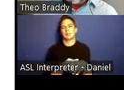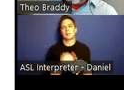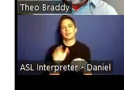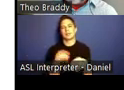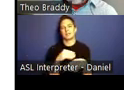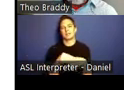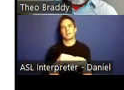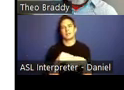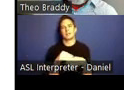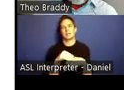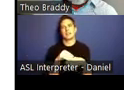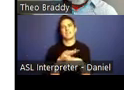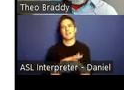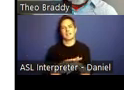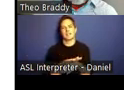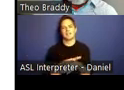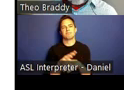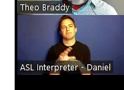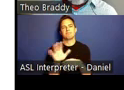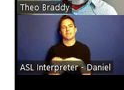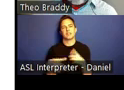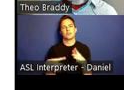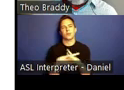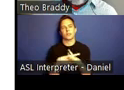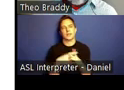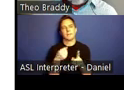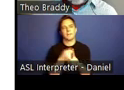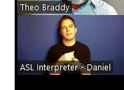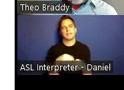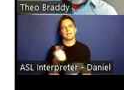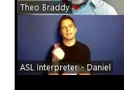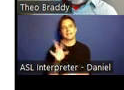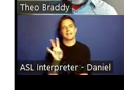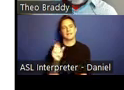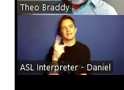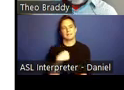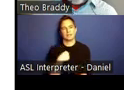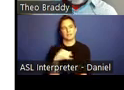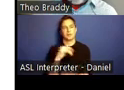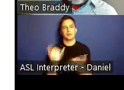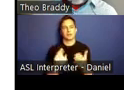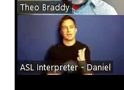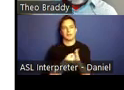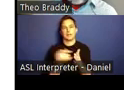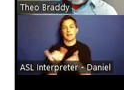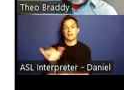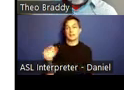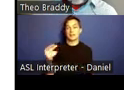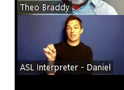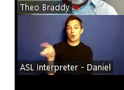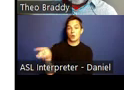resonated in the 1970s and resonates today. As Theo said, we